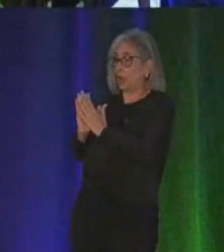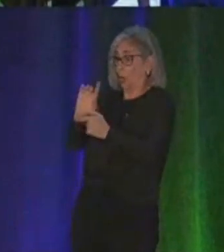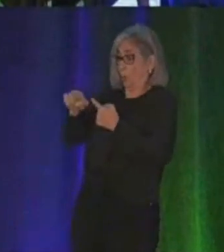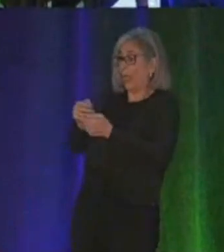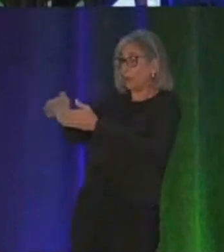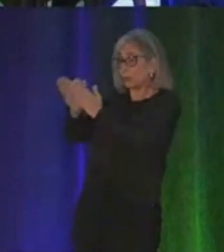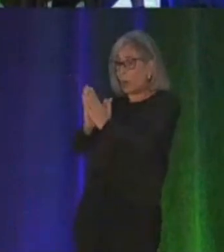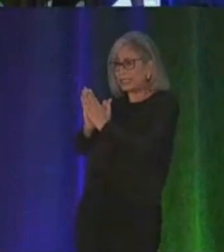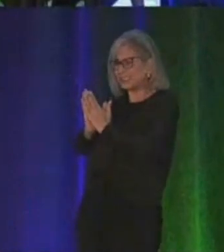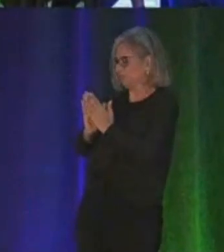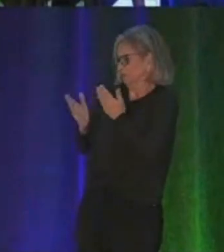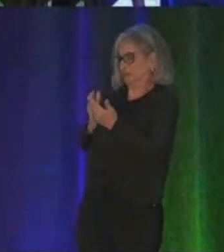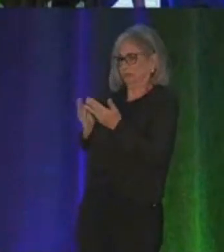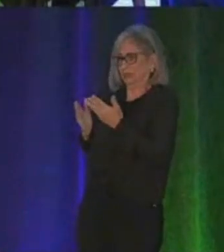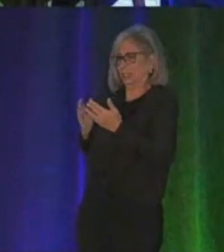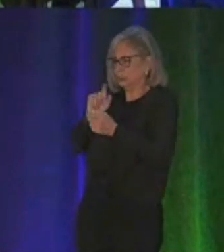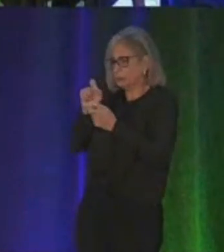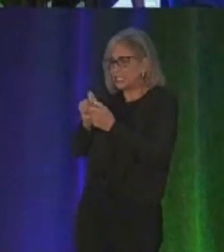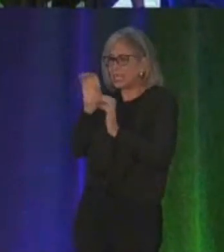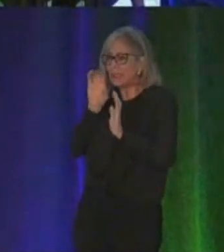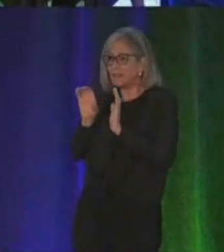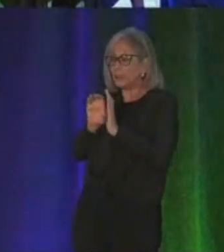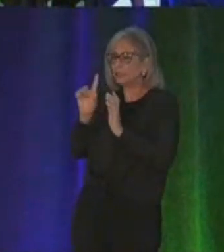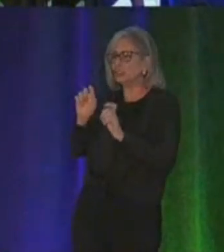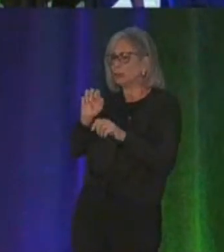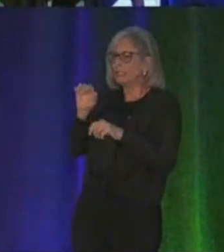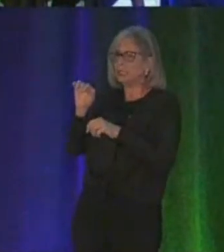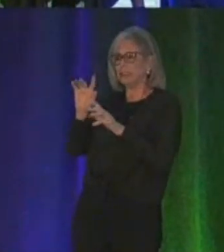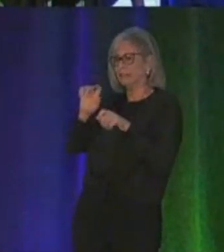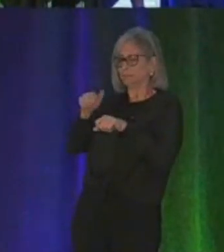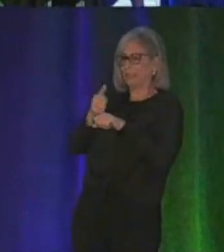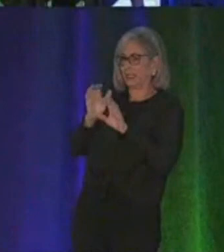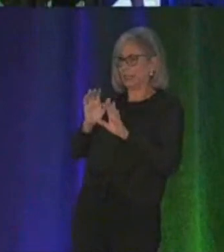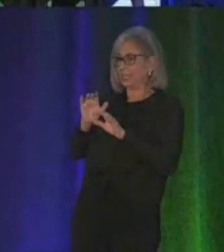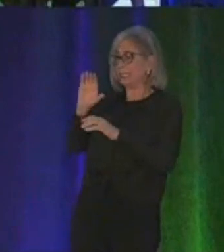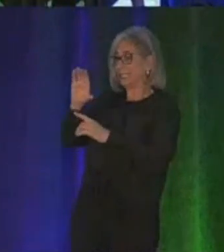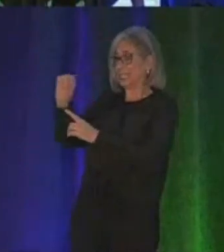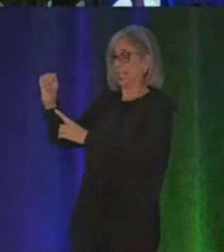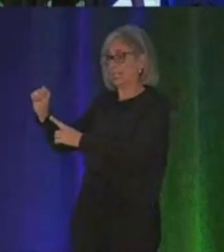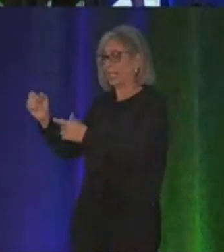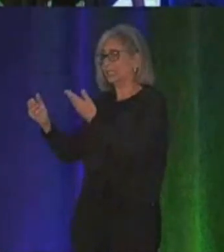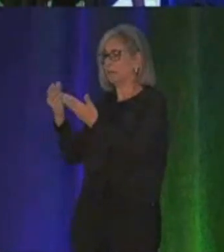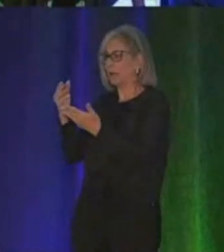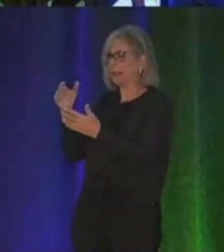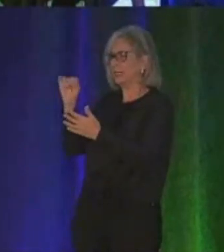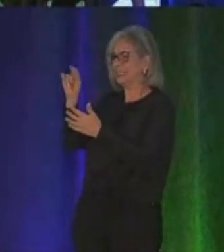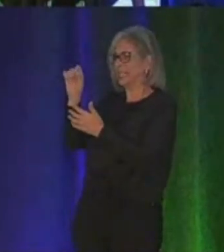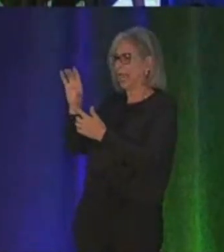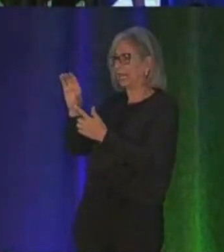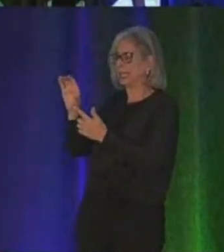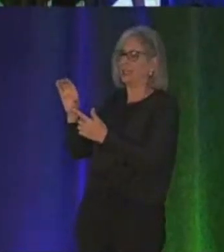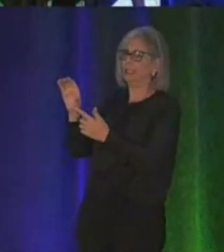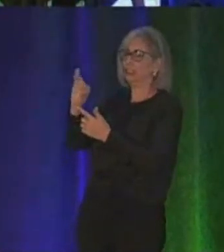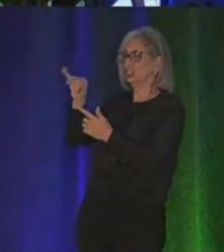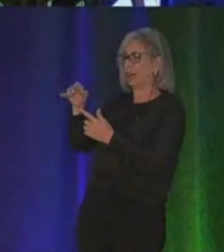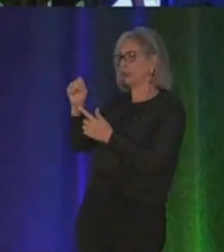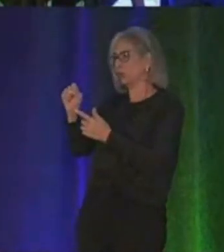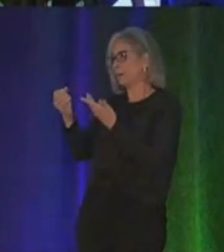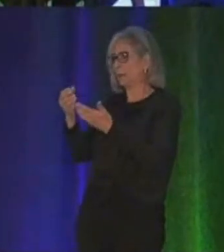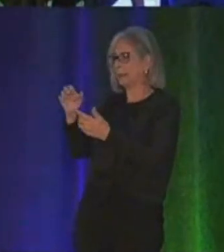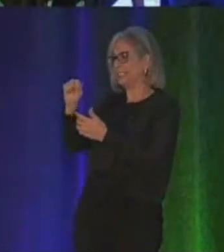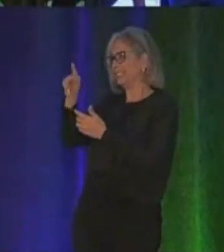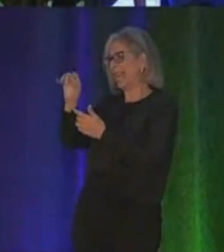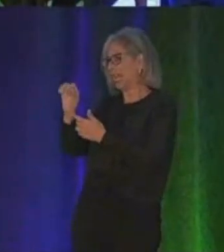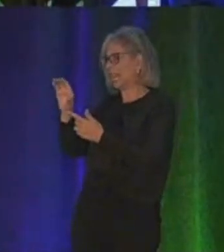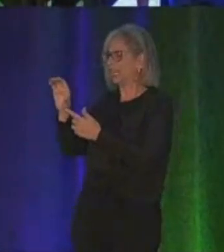they're requesting it. Certain images are just going to be static. Things like your CSS might be totally static. Your JavaScript might be totally static.